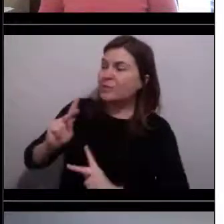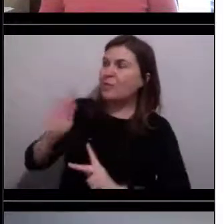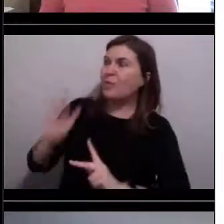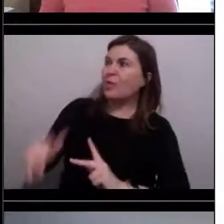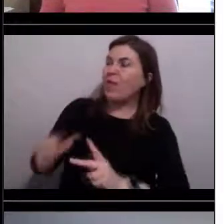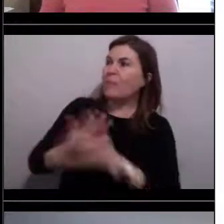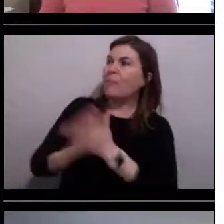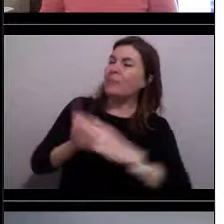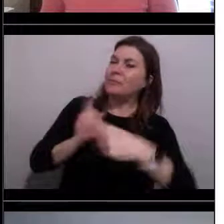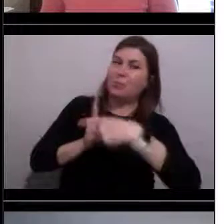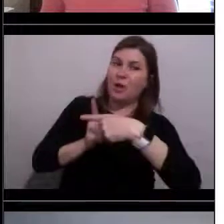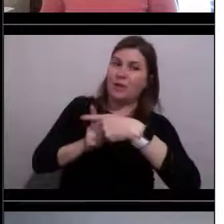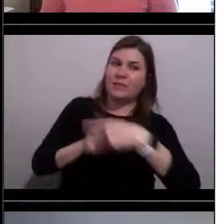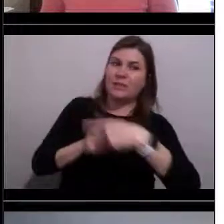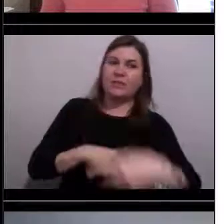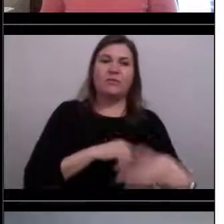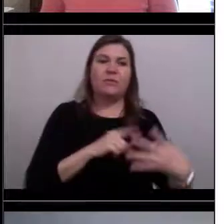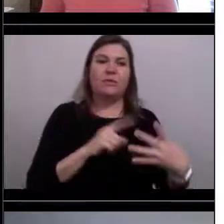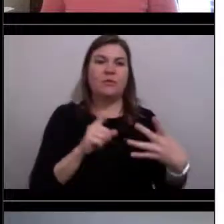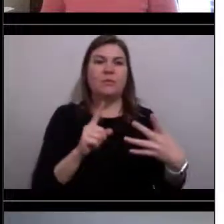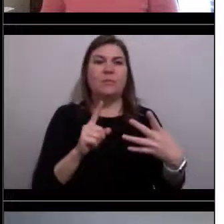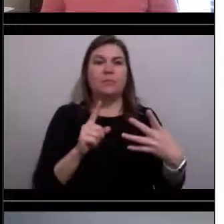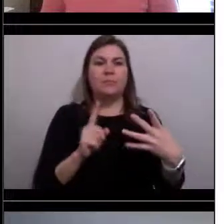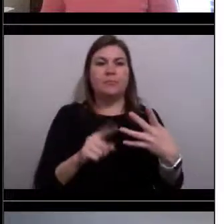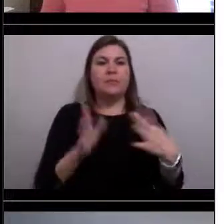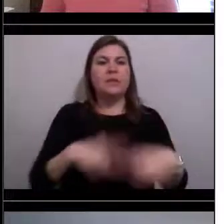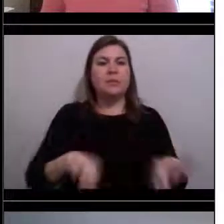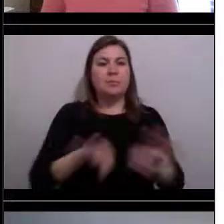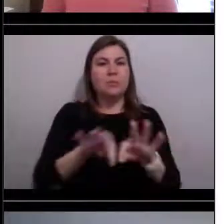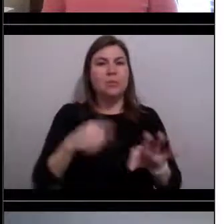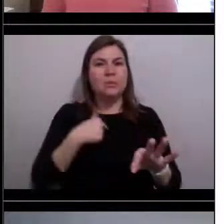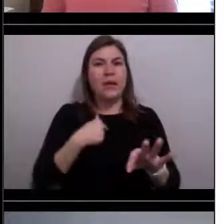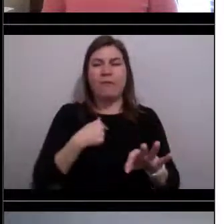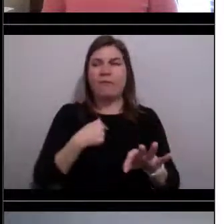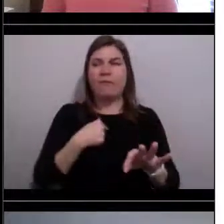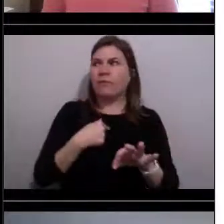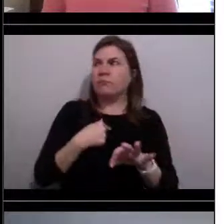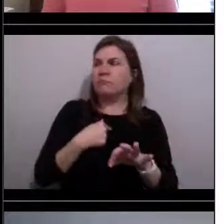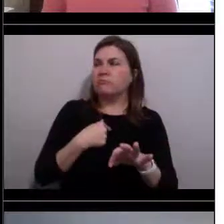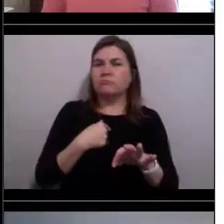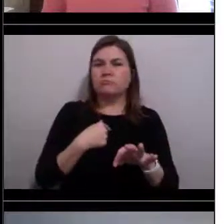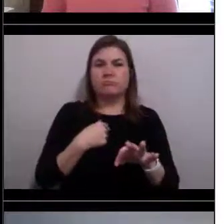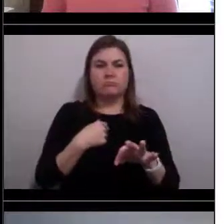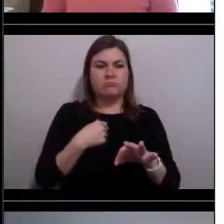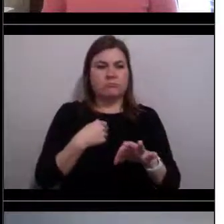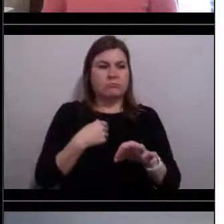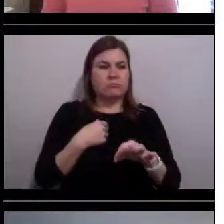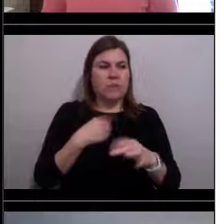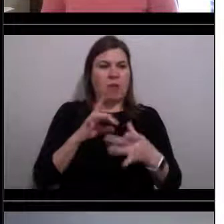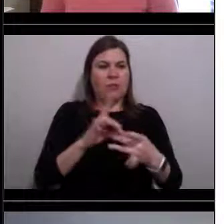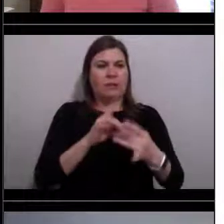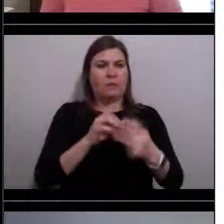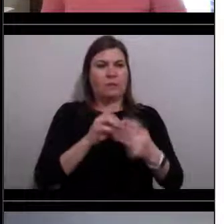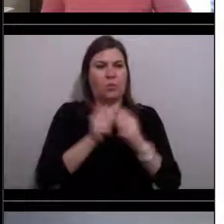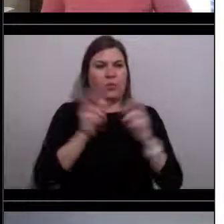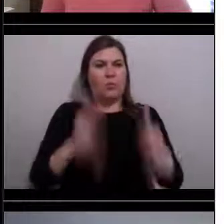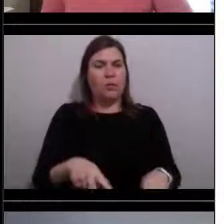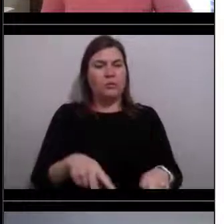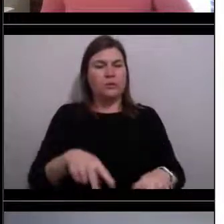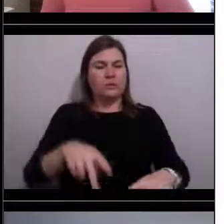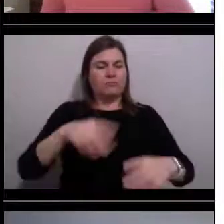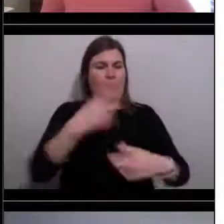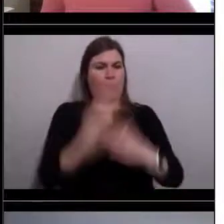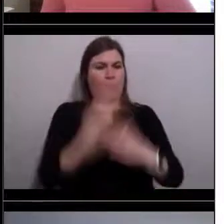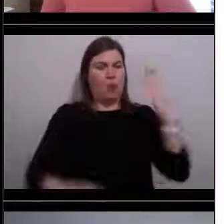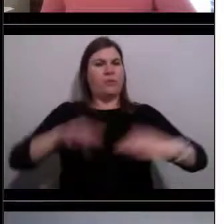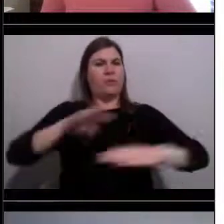and relationships that are mutually satisfying, because you can have toxic relationships or relationships that you just tolerate. That's